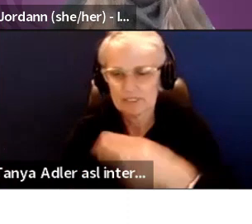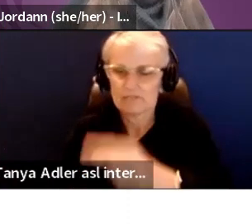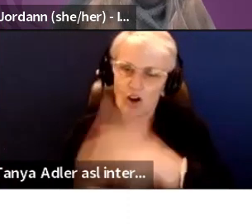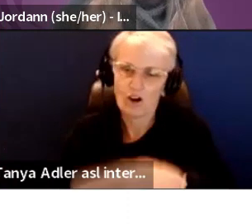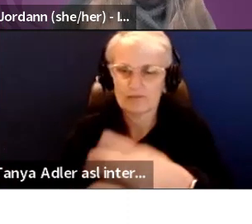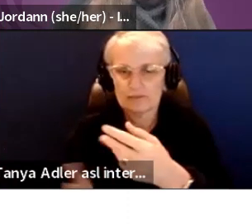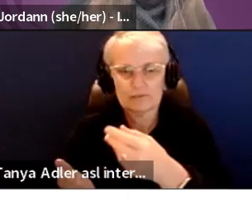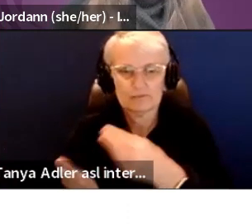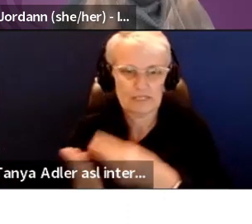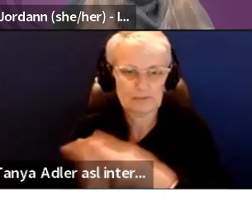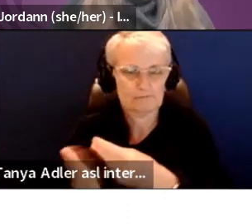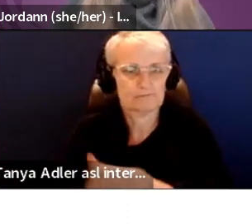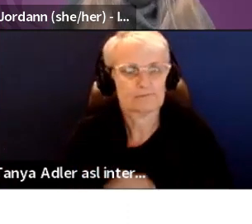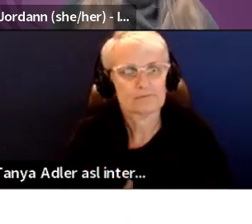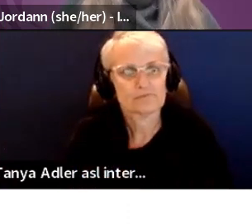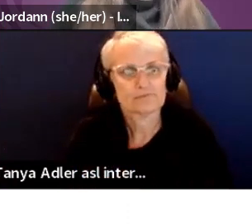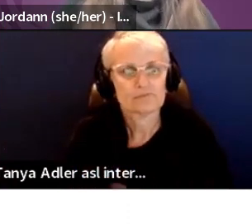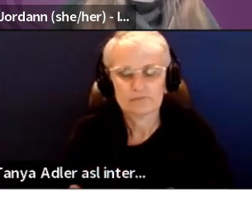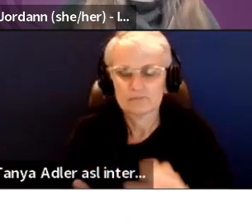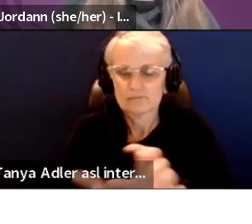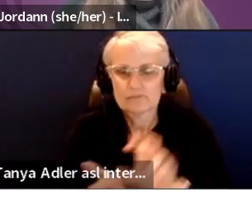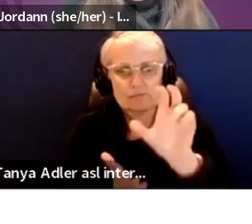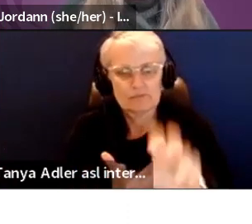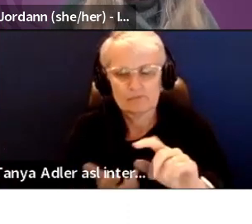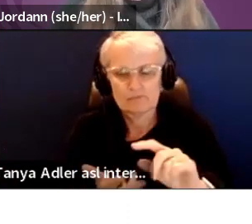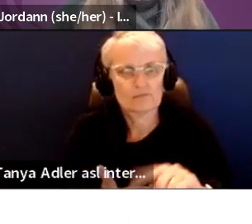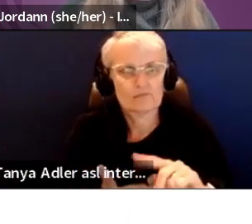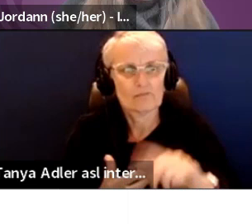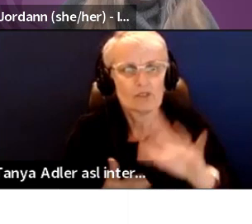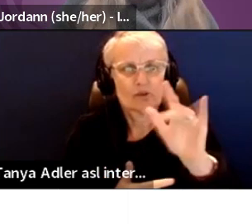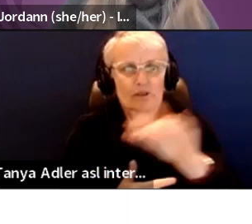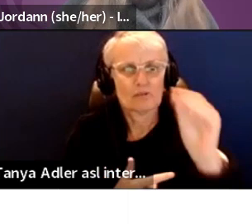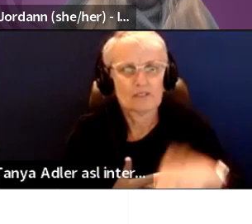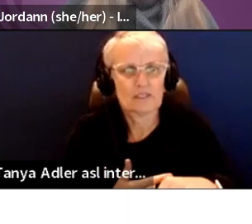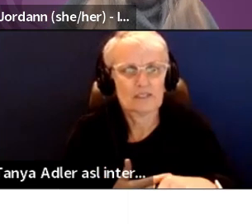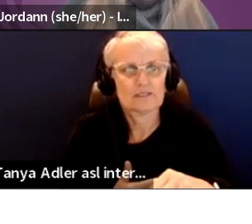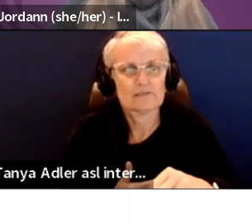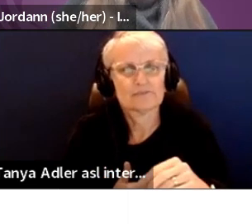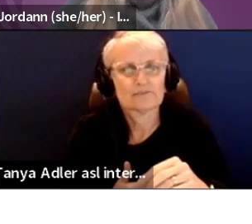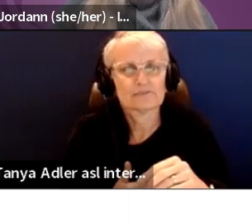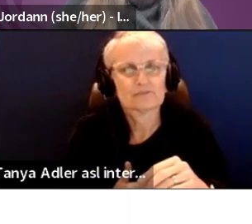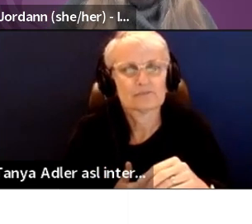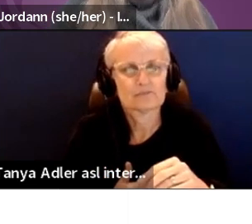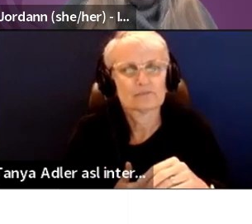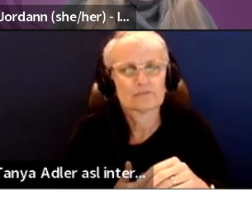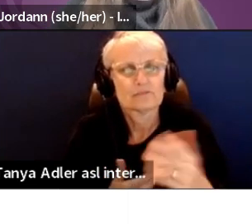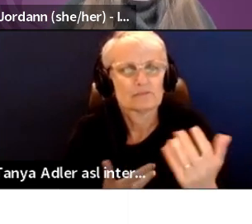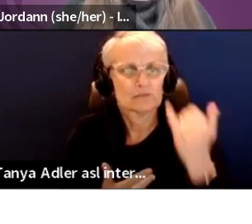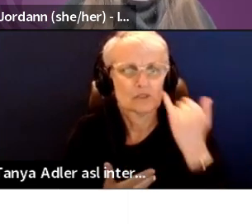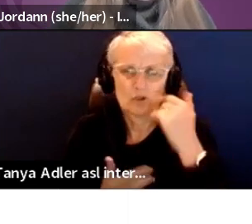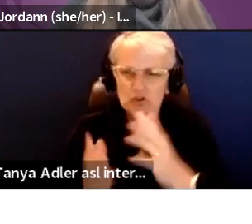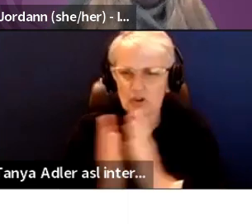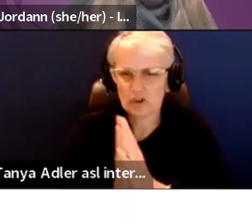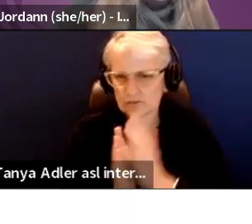half upfront. The second installment is 25%, the next 25%. So if you're requesting